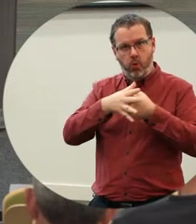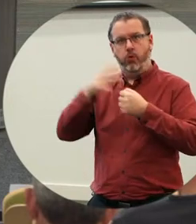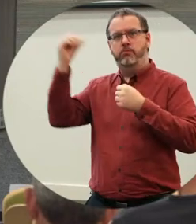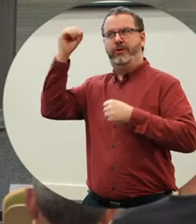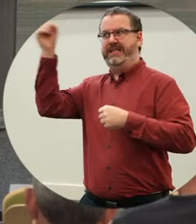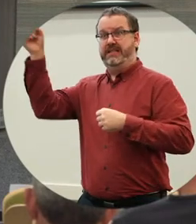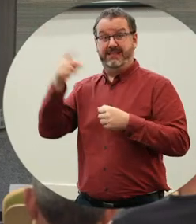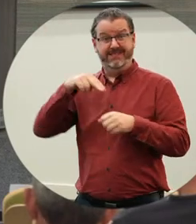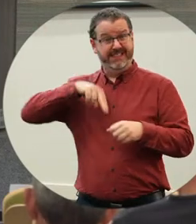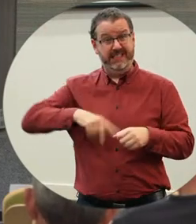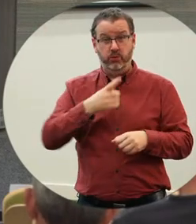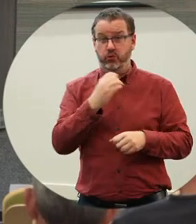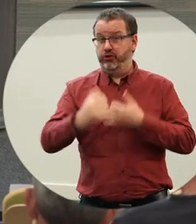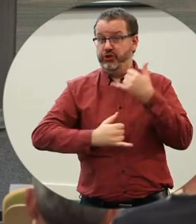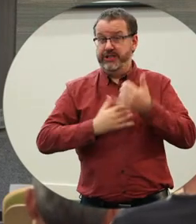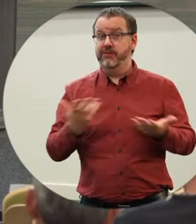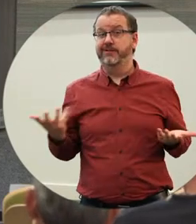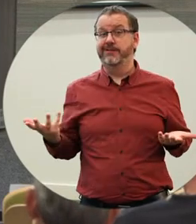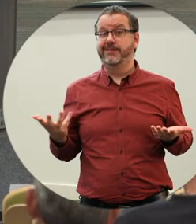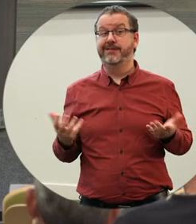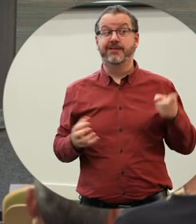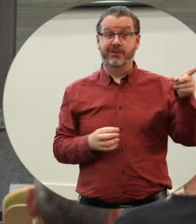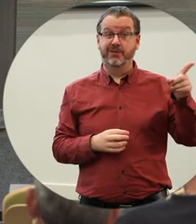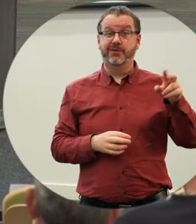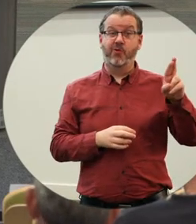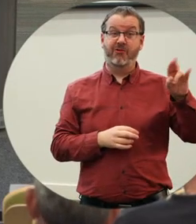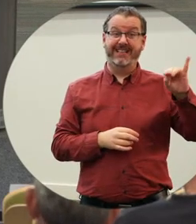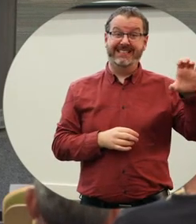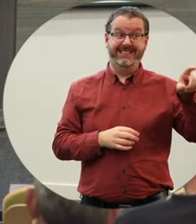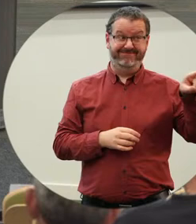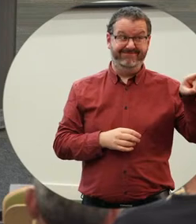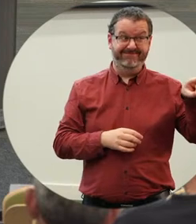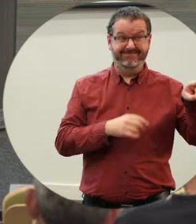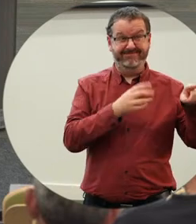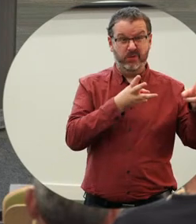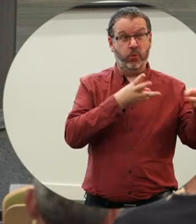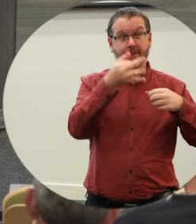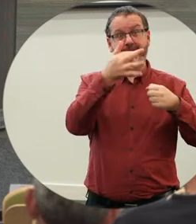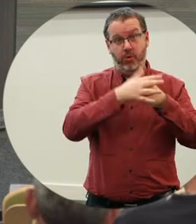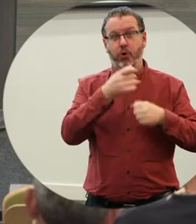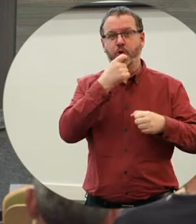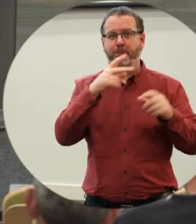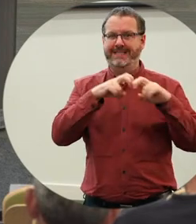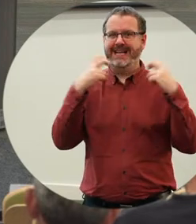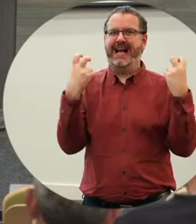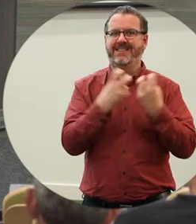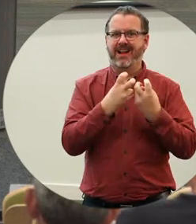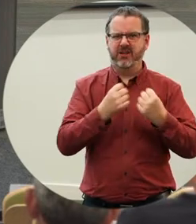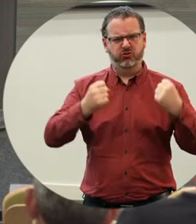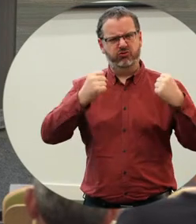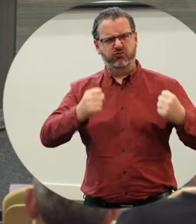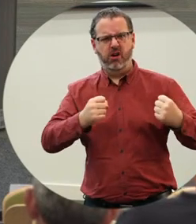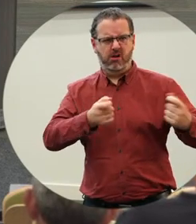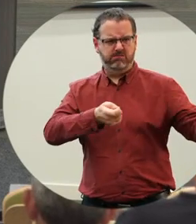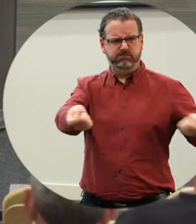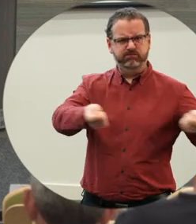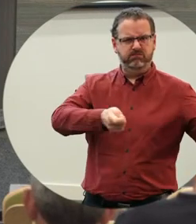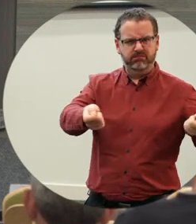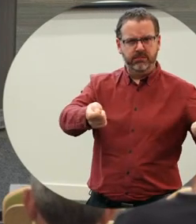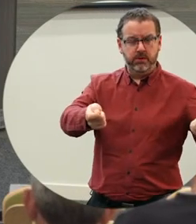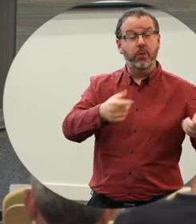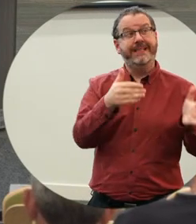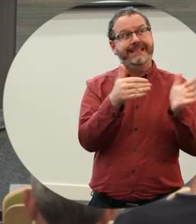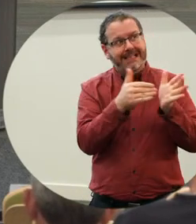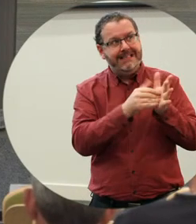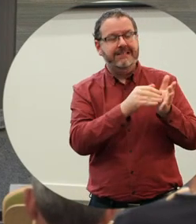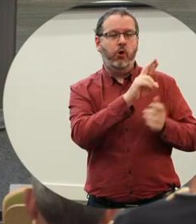They were the strong right hand of Dublin Castle. And while they were at one level integrated with the